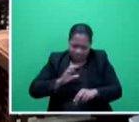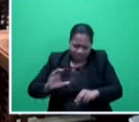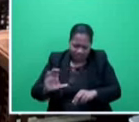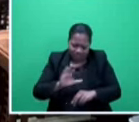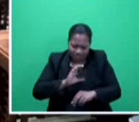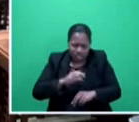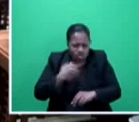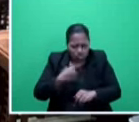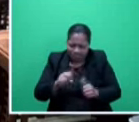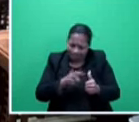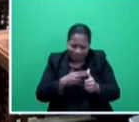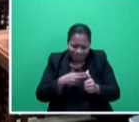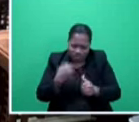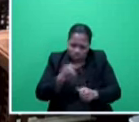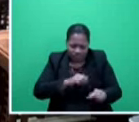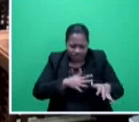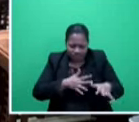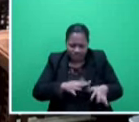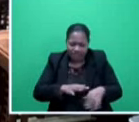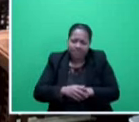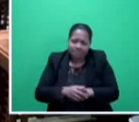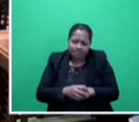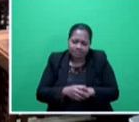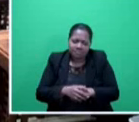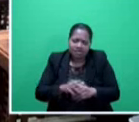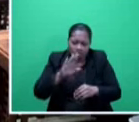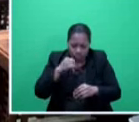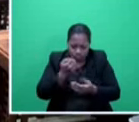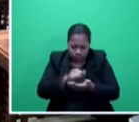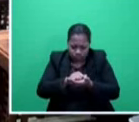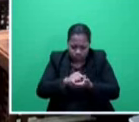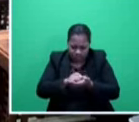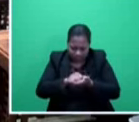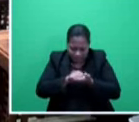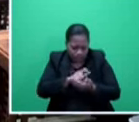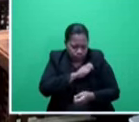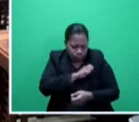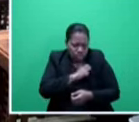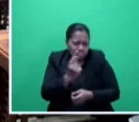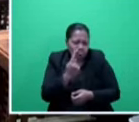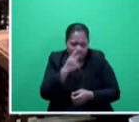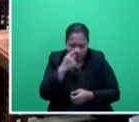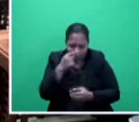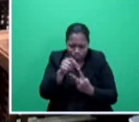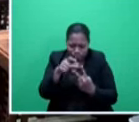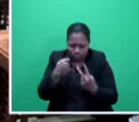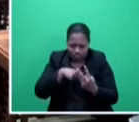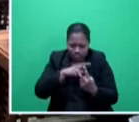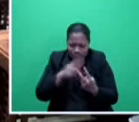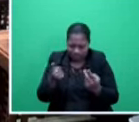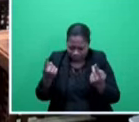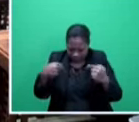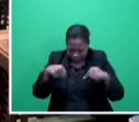favor, to keep the trust of those who have sent us here. We